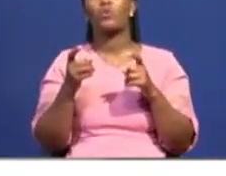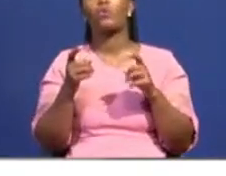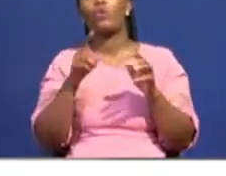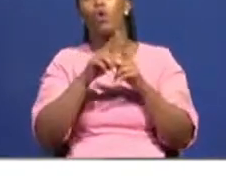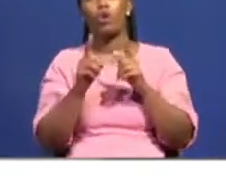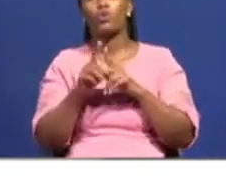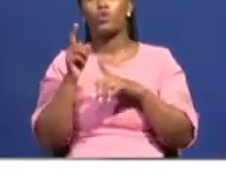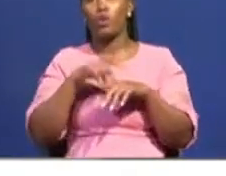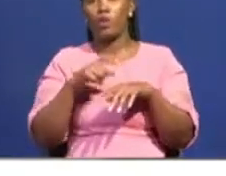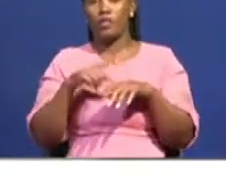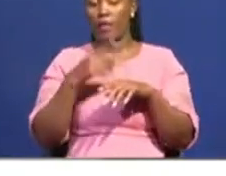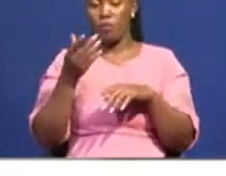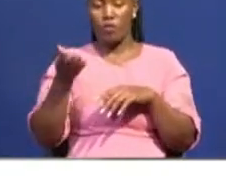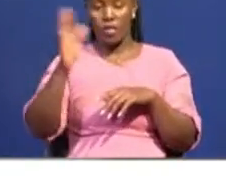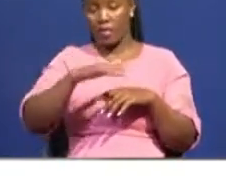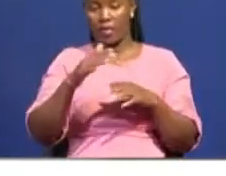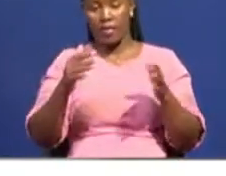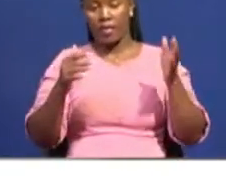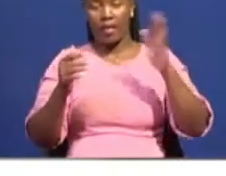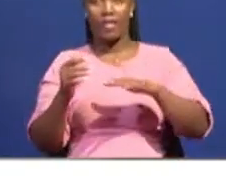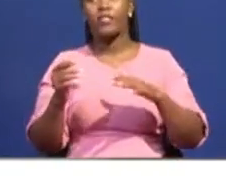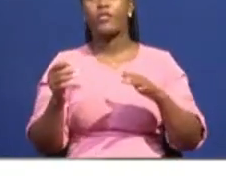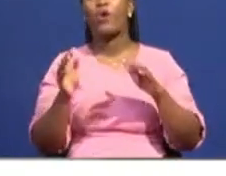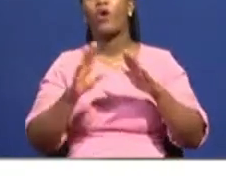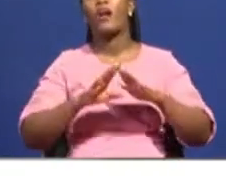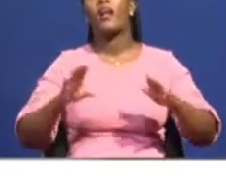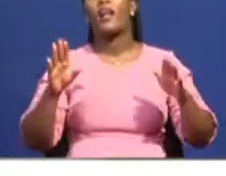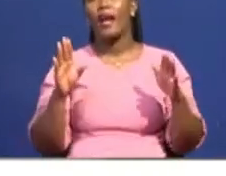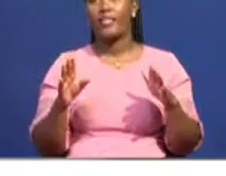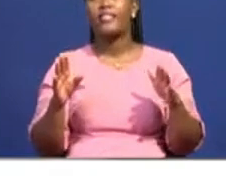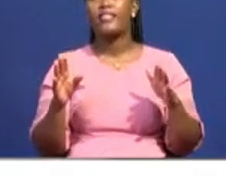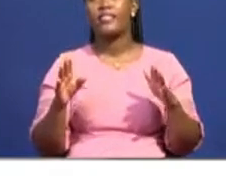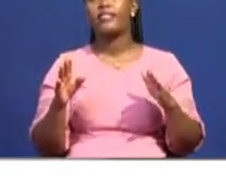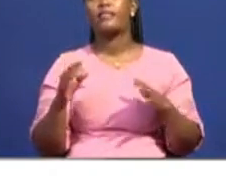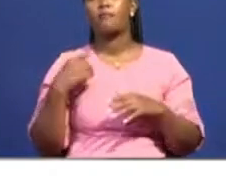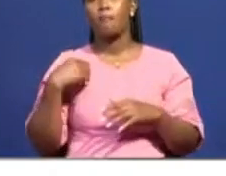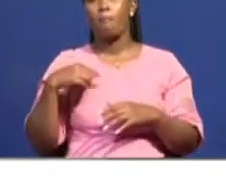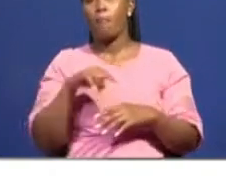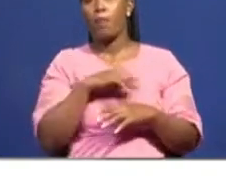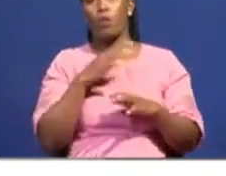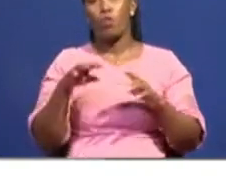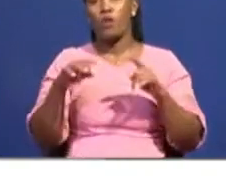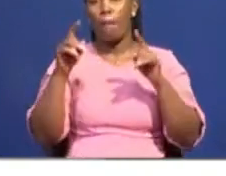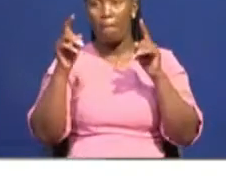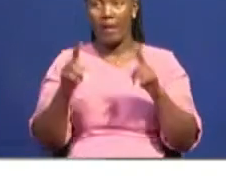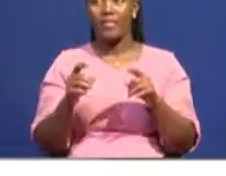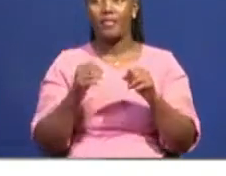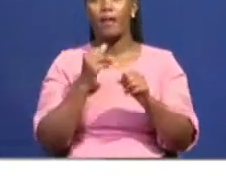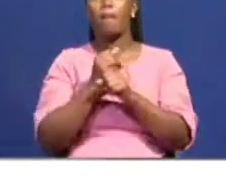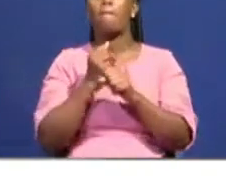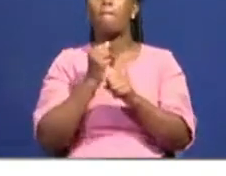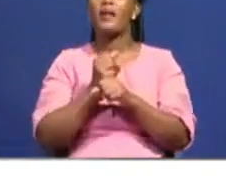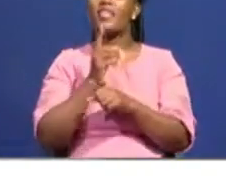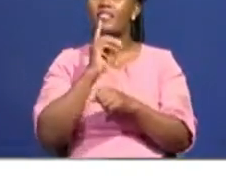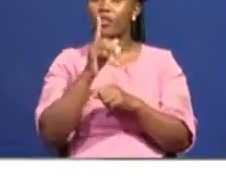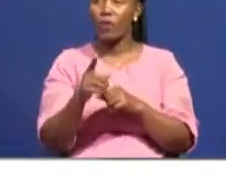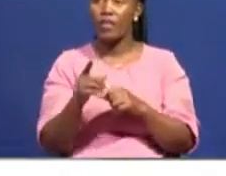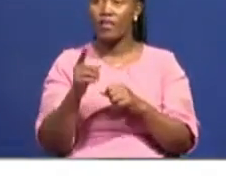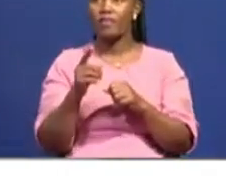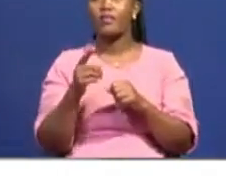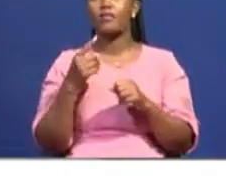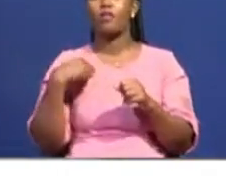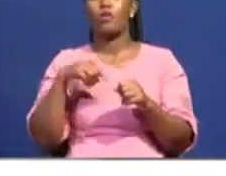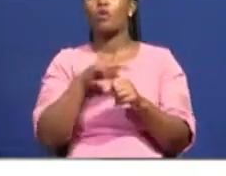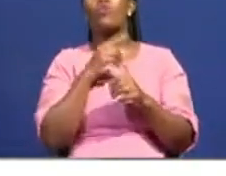as we restore land, because this is the decade of land restoration, we need to actually proactively move out. He